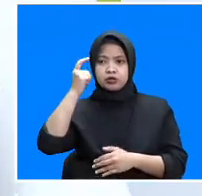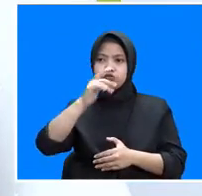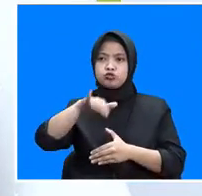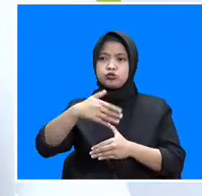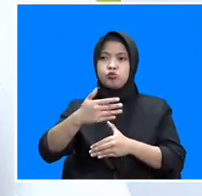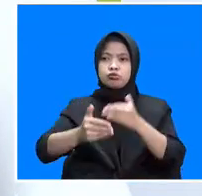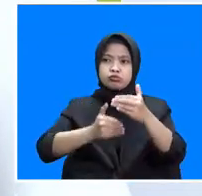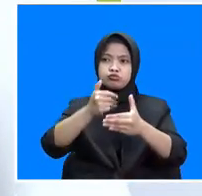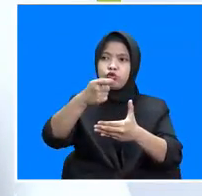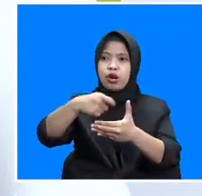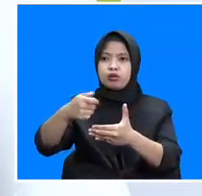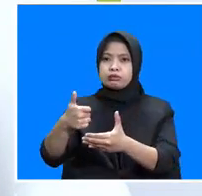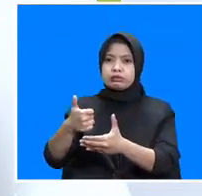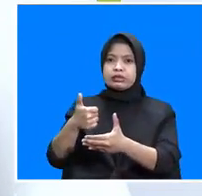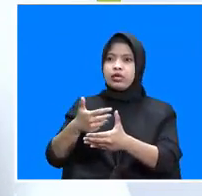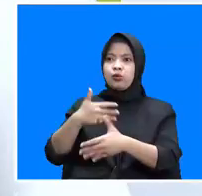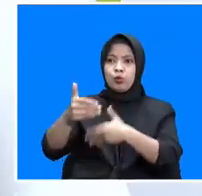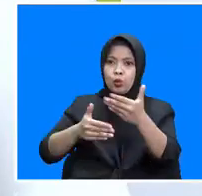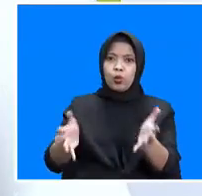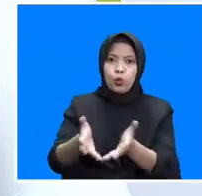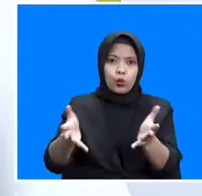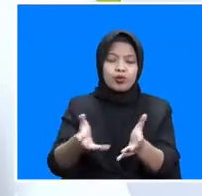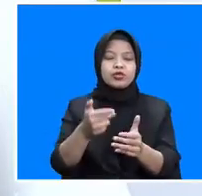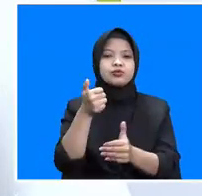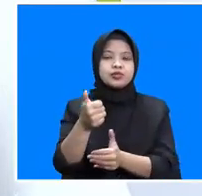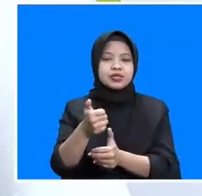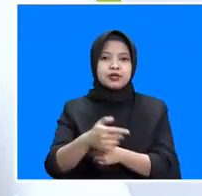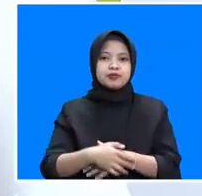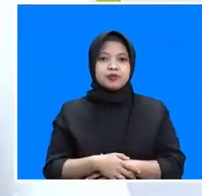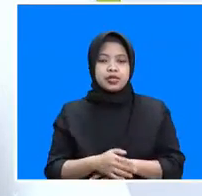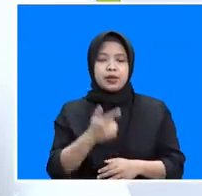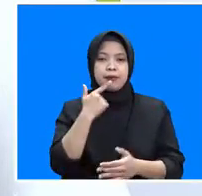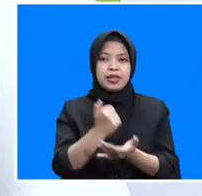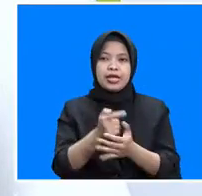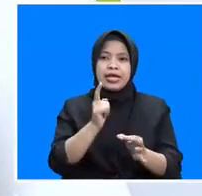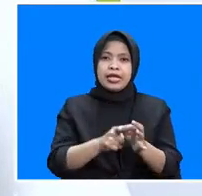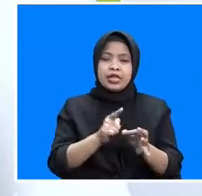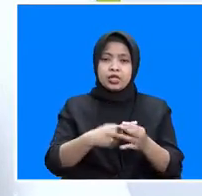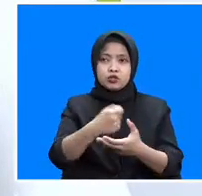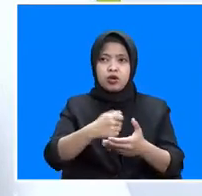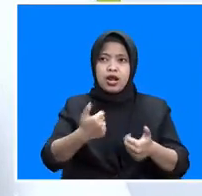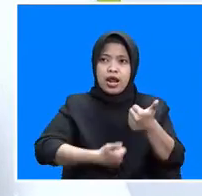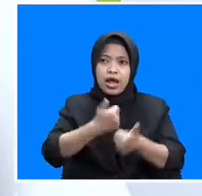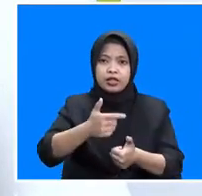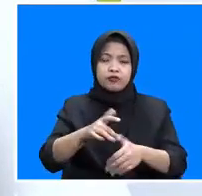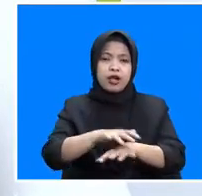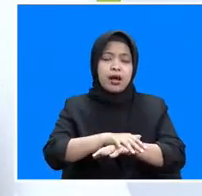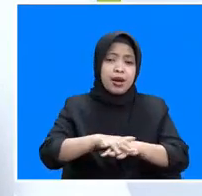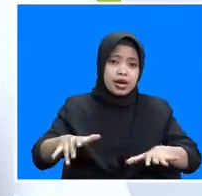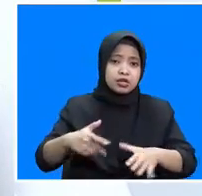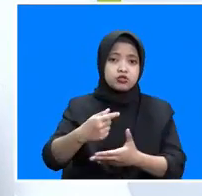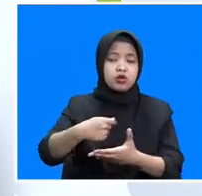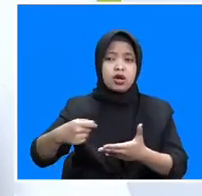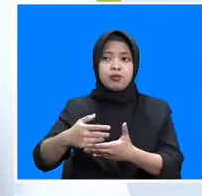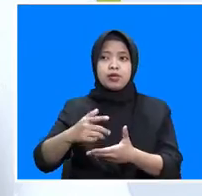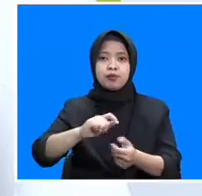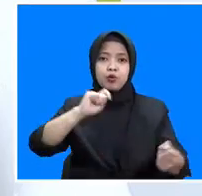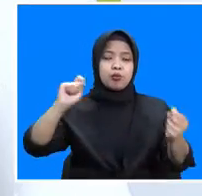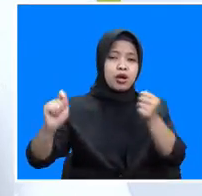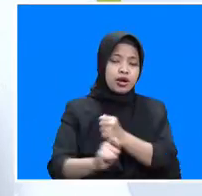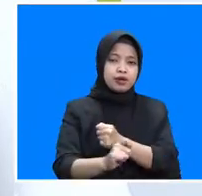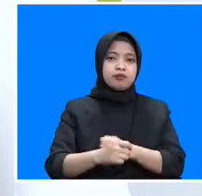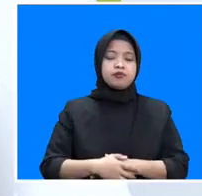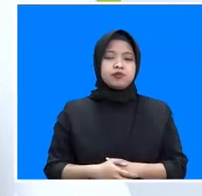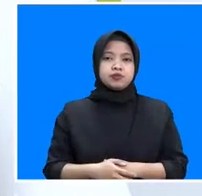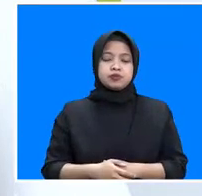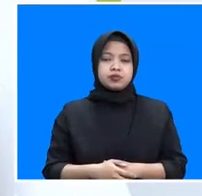students, parents and school leaders is a very important part of keeping schools safe and keeping it open.